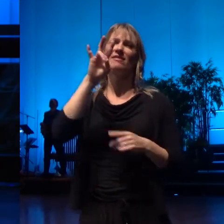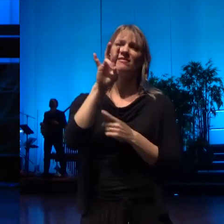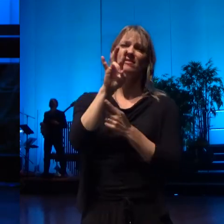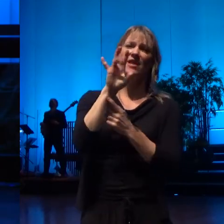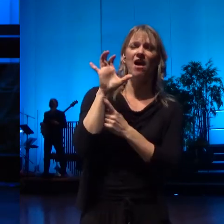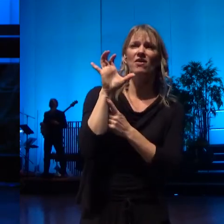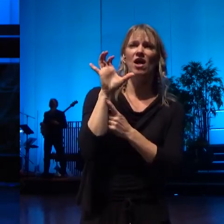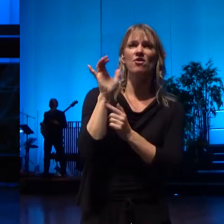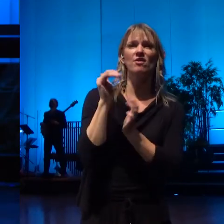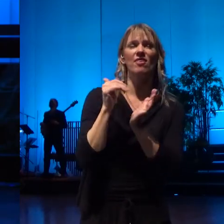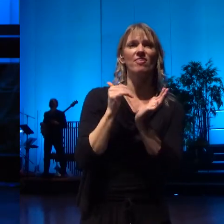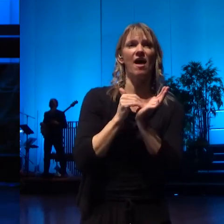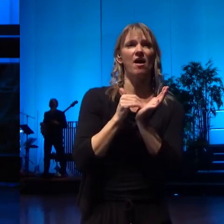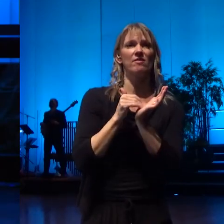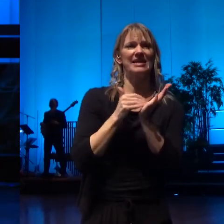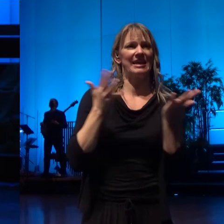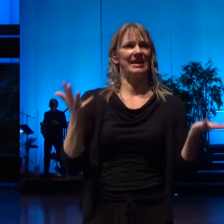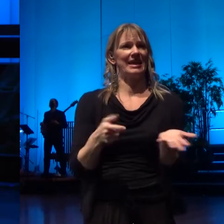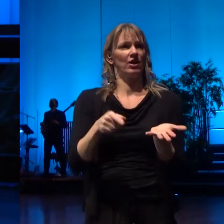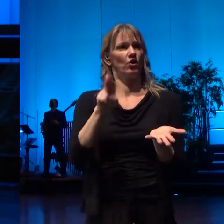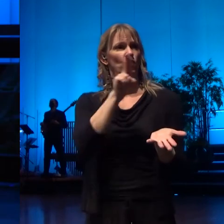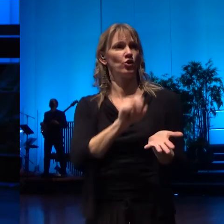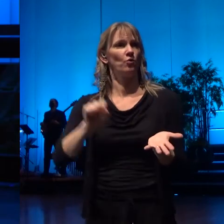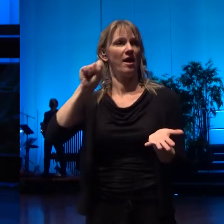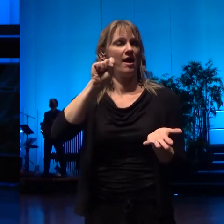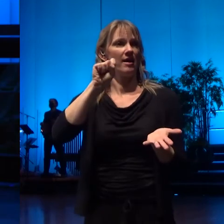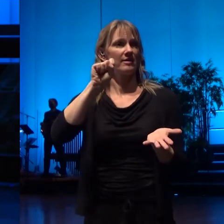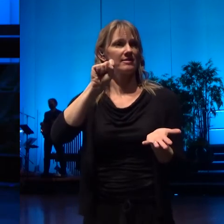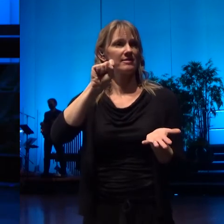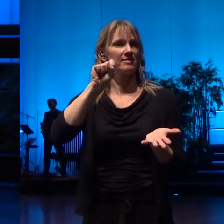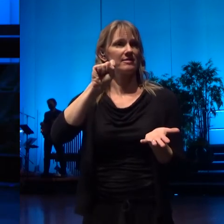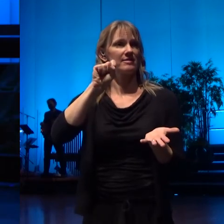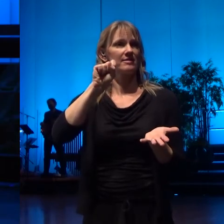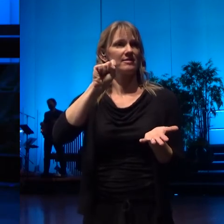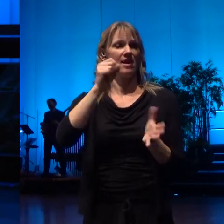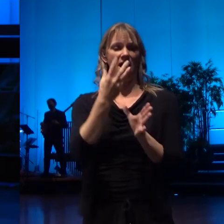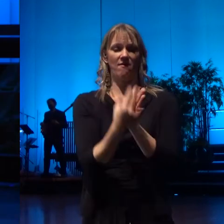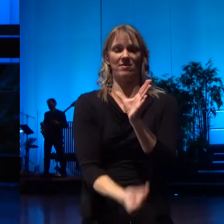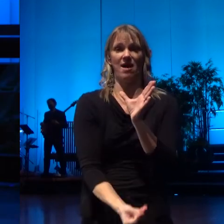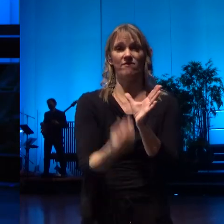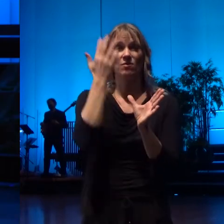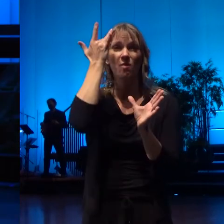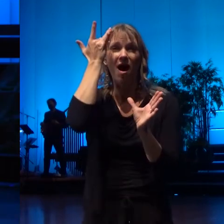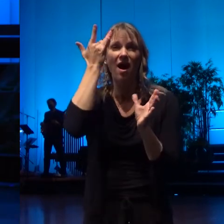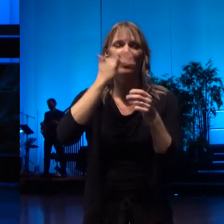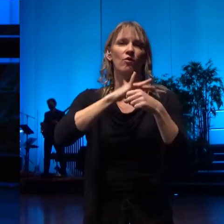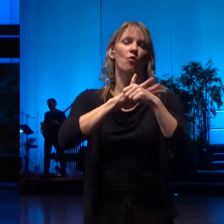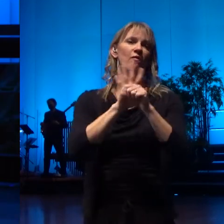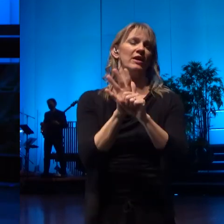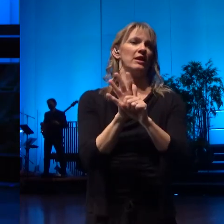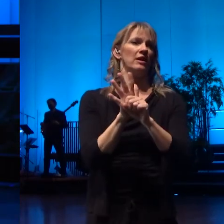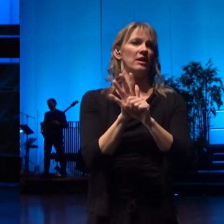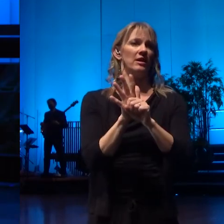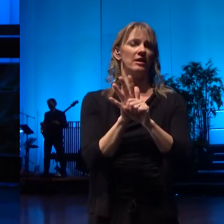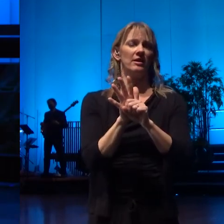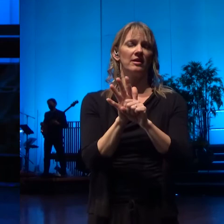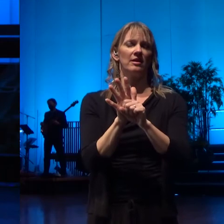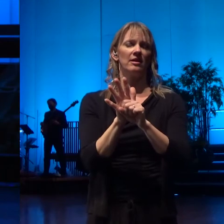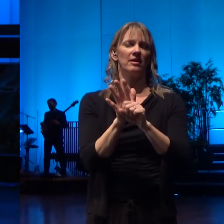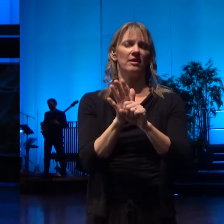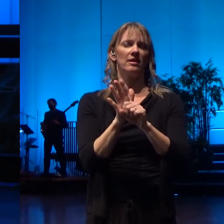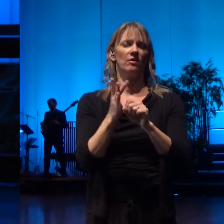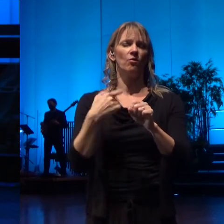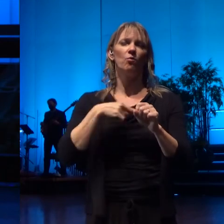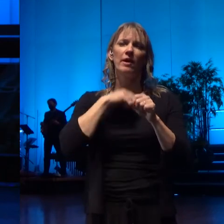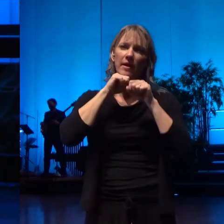700,000 in this United States that have left because of the COVID. Oh, we just